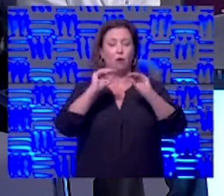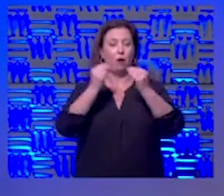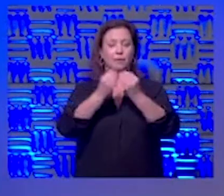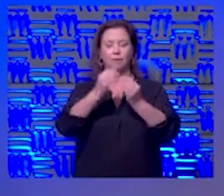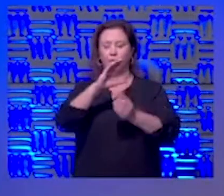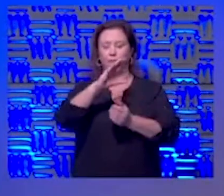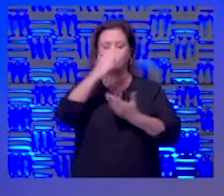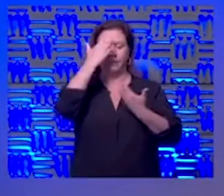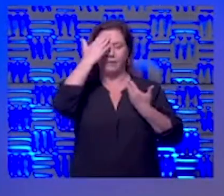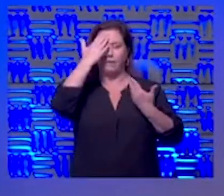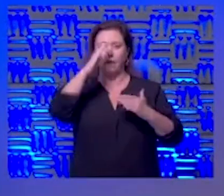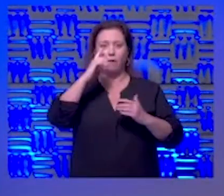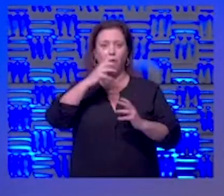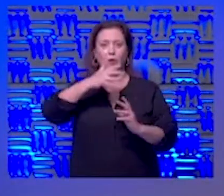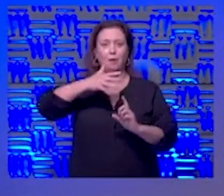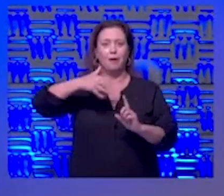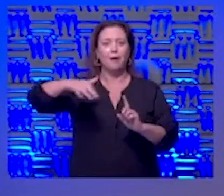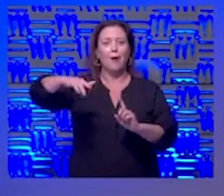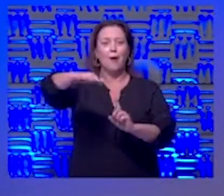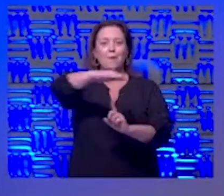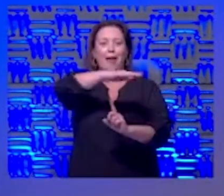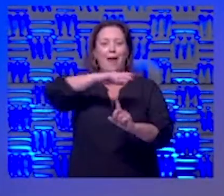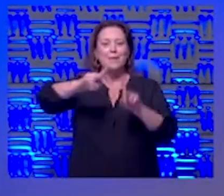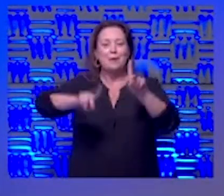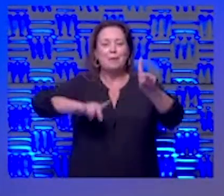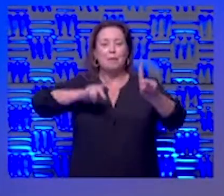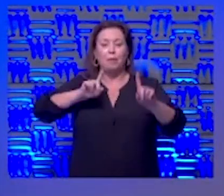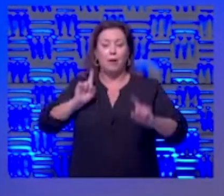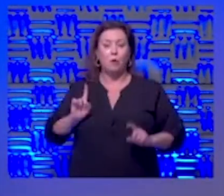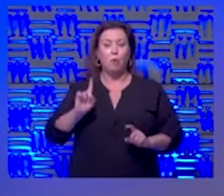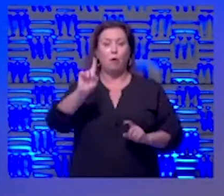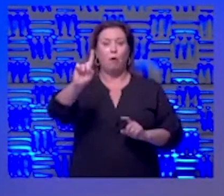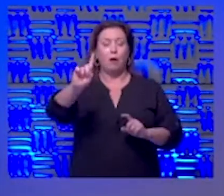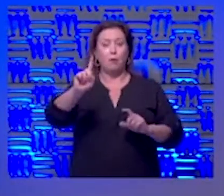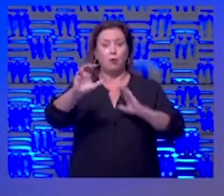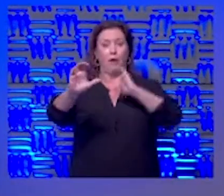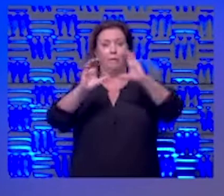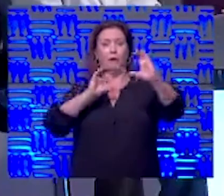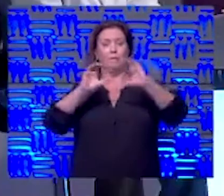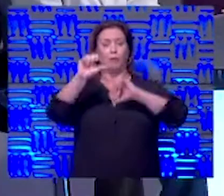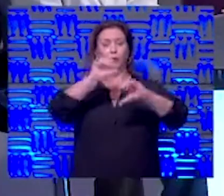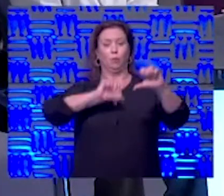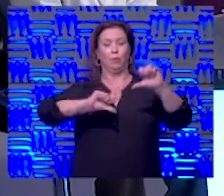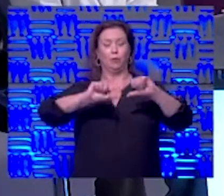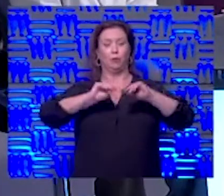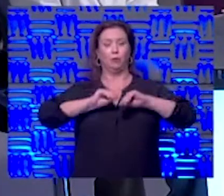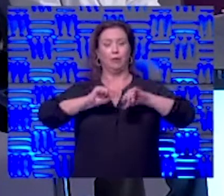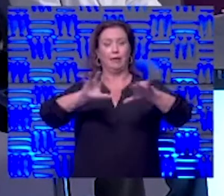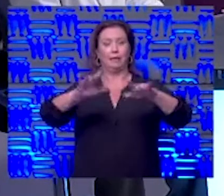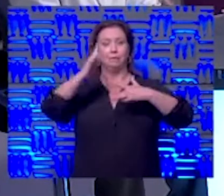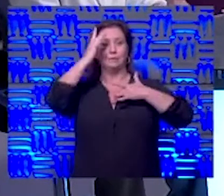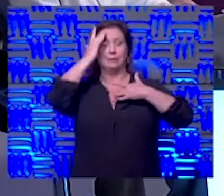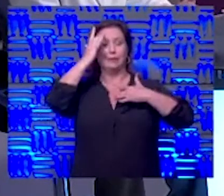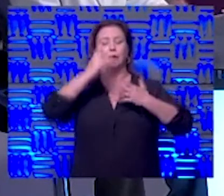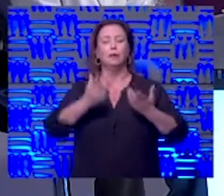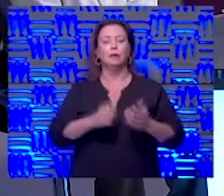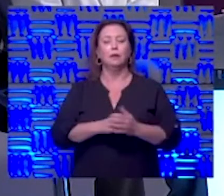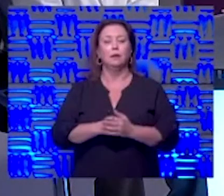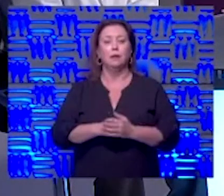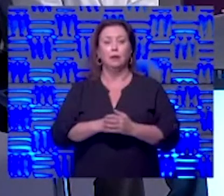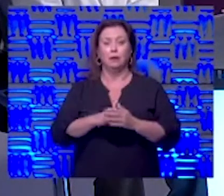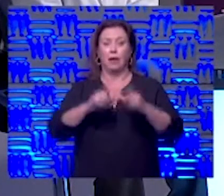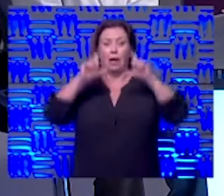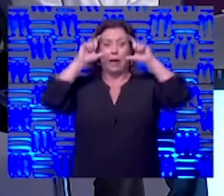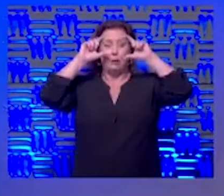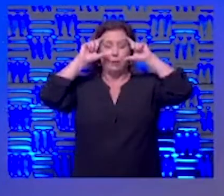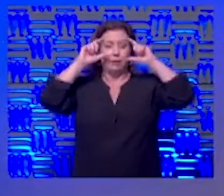never know if you're going to be around other people. They could just walk up to you and you guys could have a conversation. Also, again, eye protection